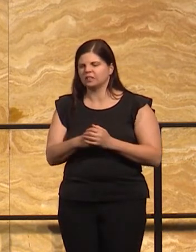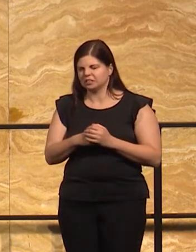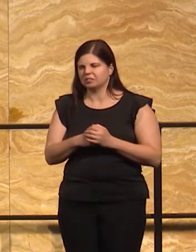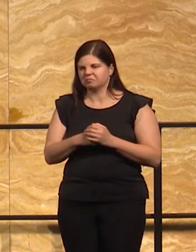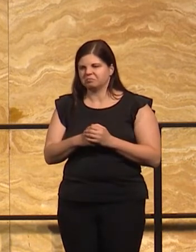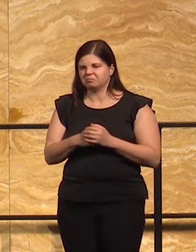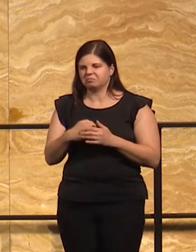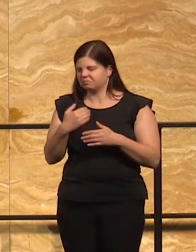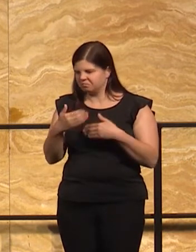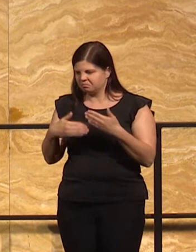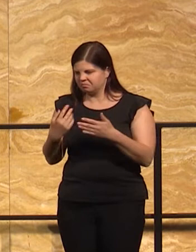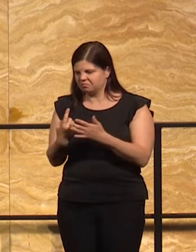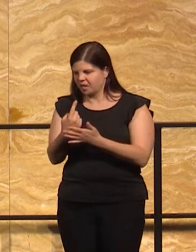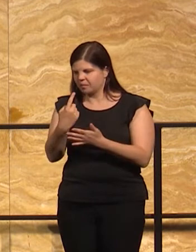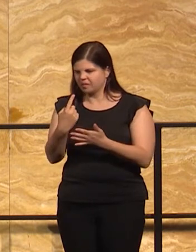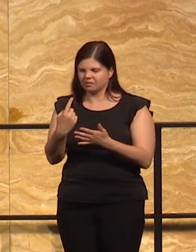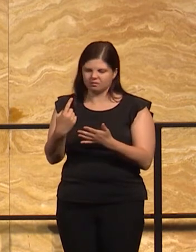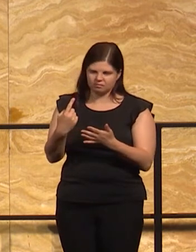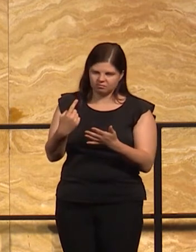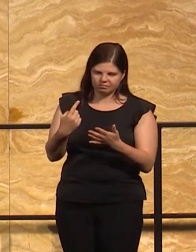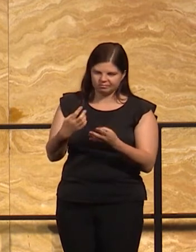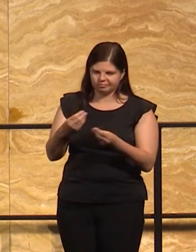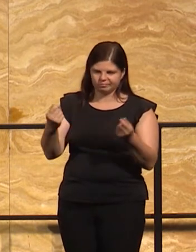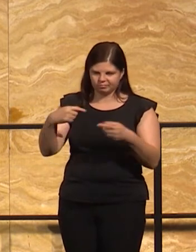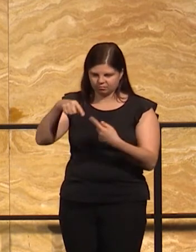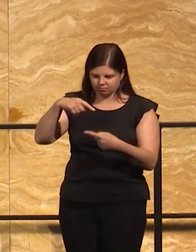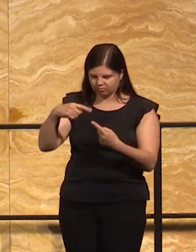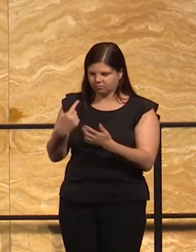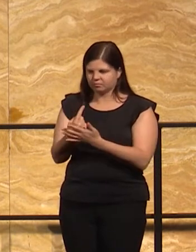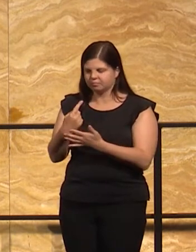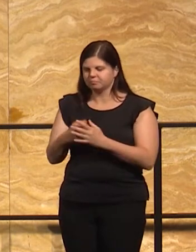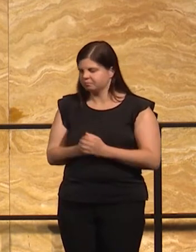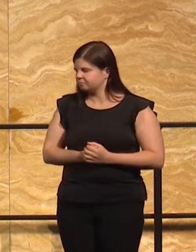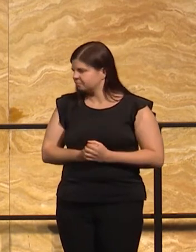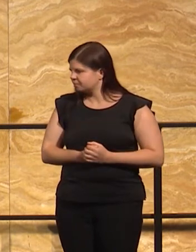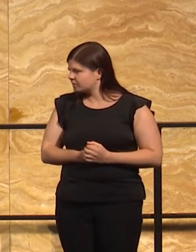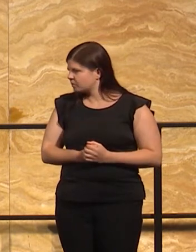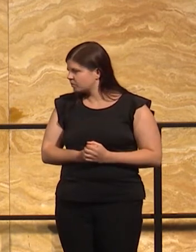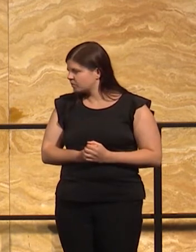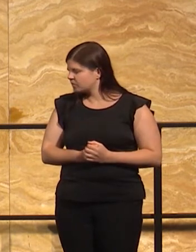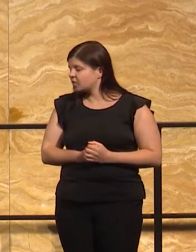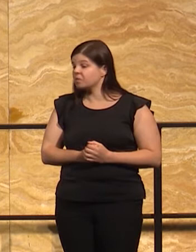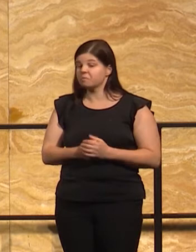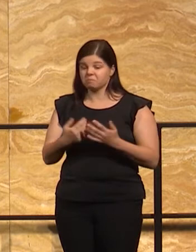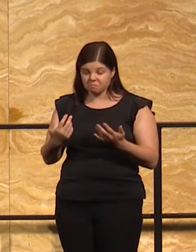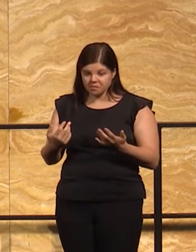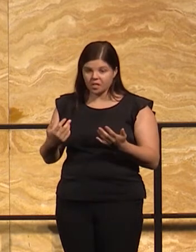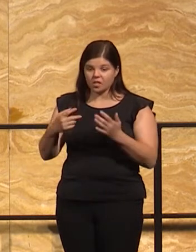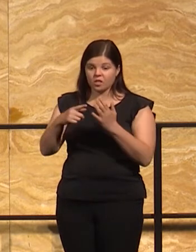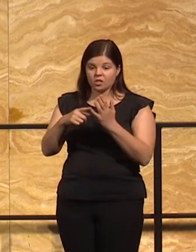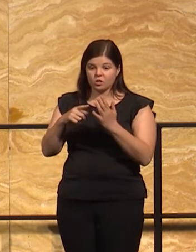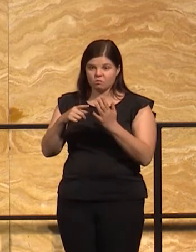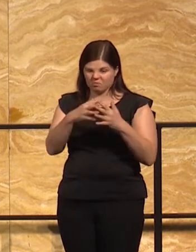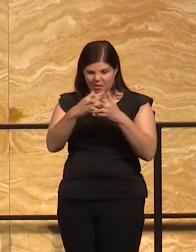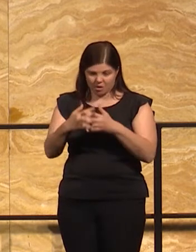following the Ayatollah Khomeini revolution, et cetera, he decided to invade. And of course, the US and